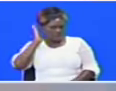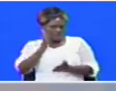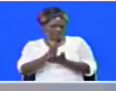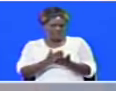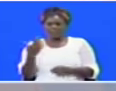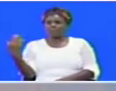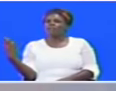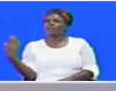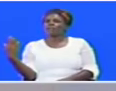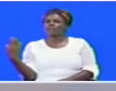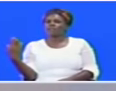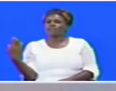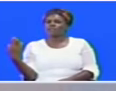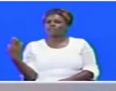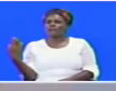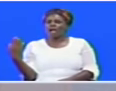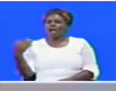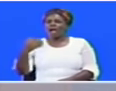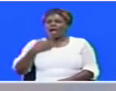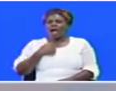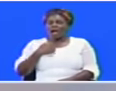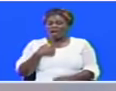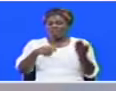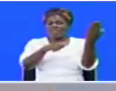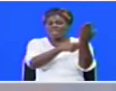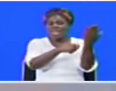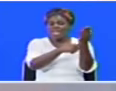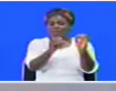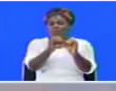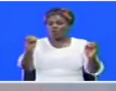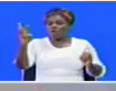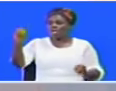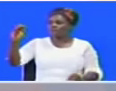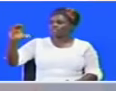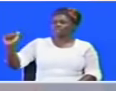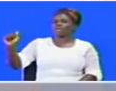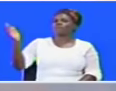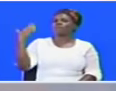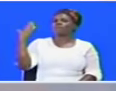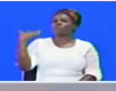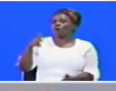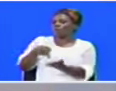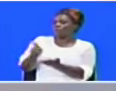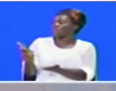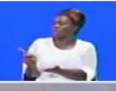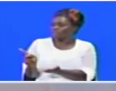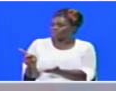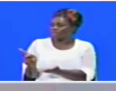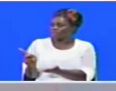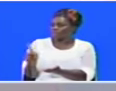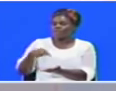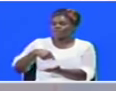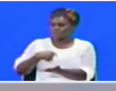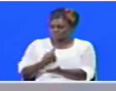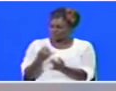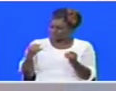of the ballot papers don't have some of the names of the MCAs that have that had been fully paid members. So